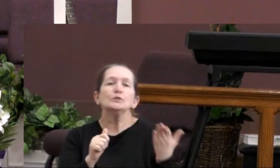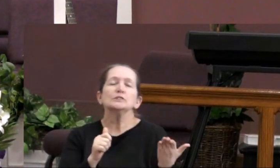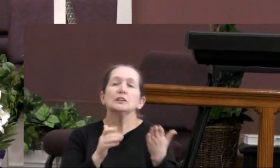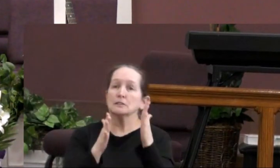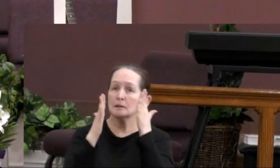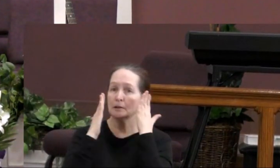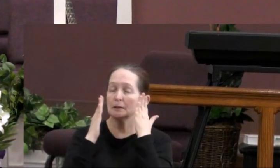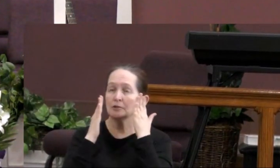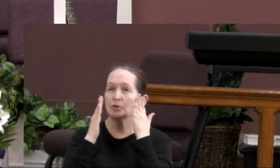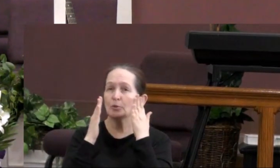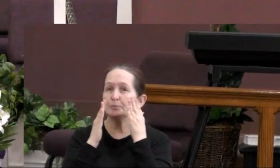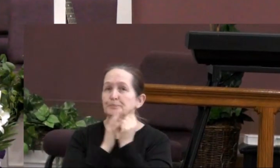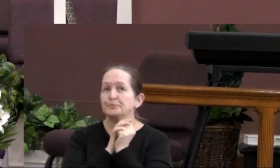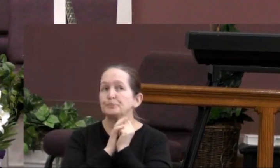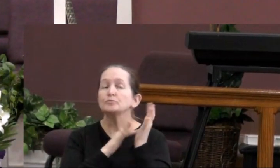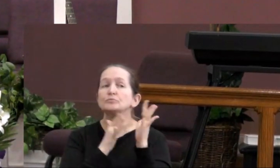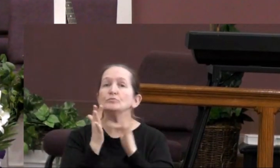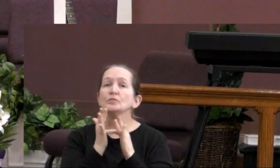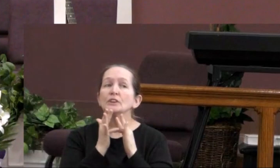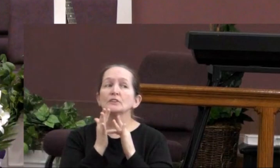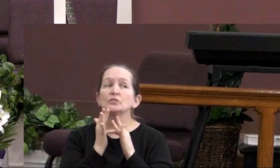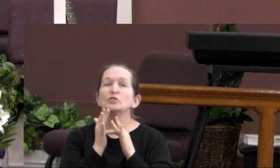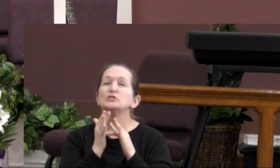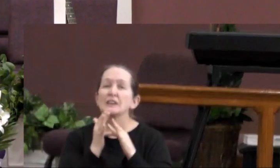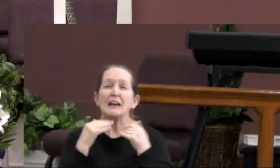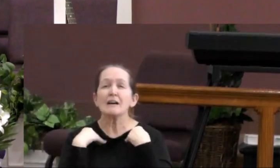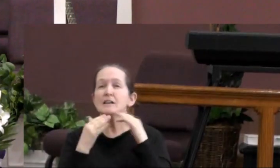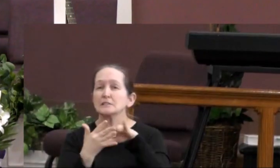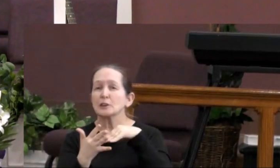your attention to is Jesus is on a schedule.